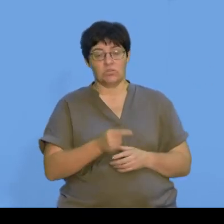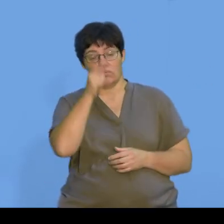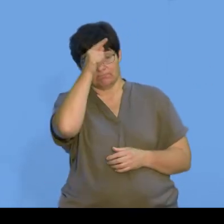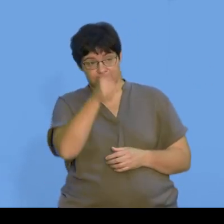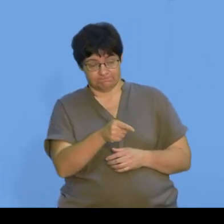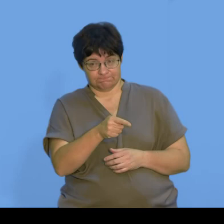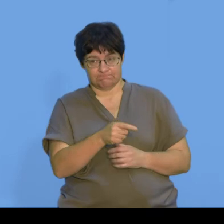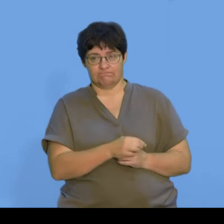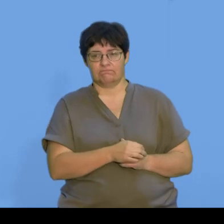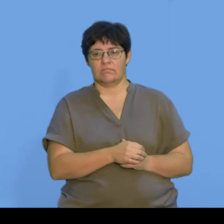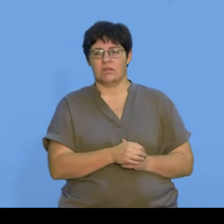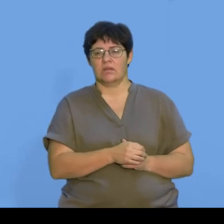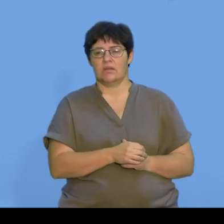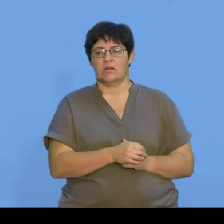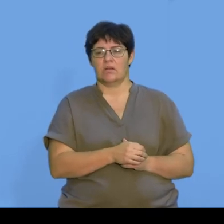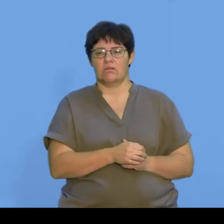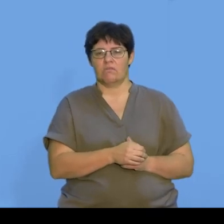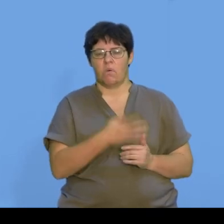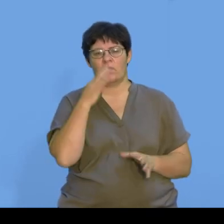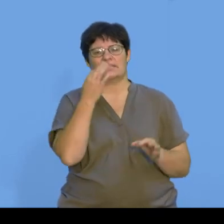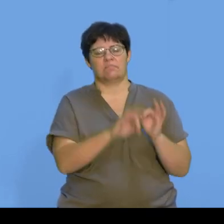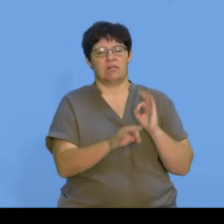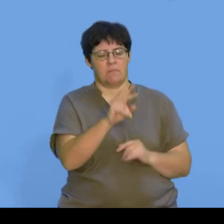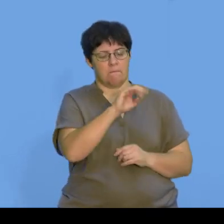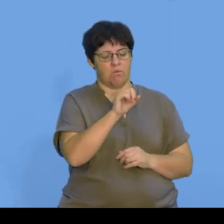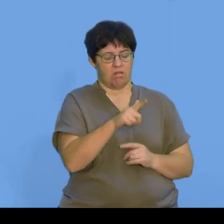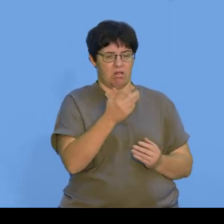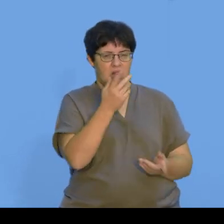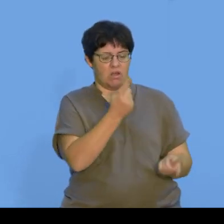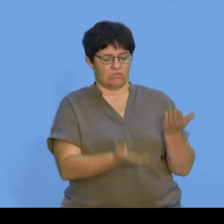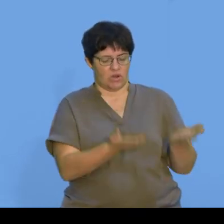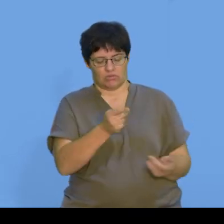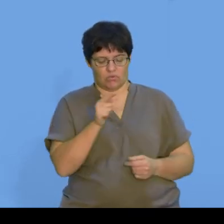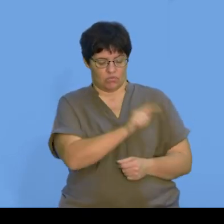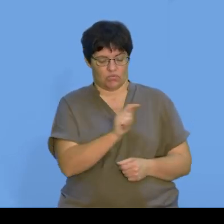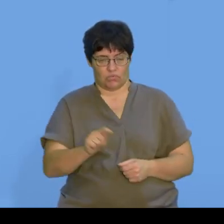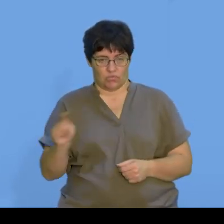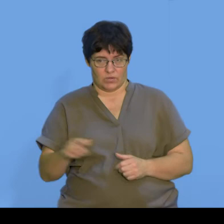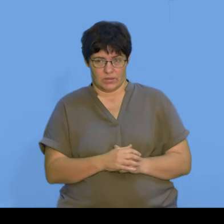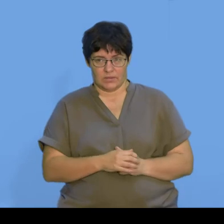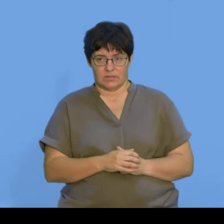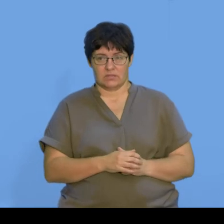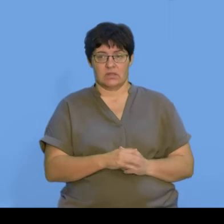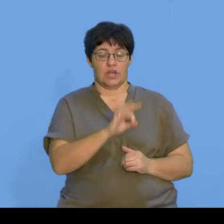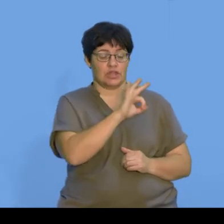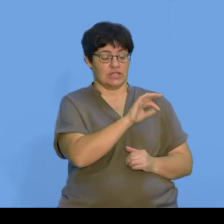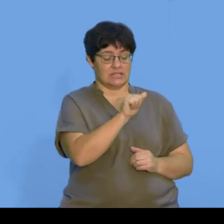of this sodium, let's simplify the mole ratio of sodium. So